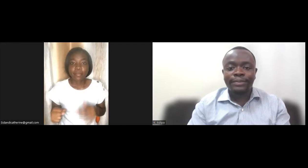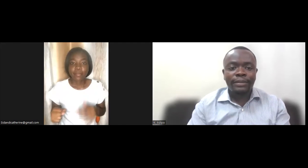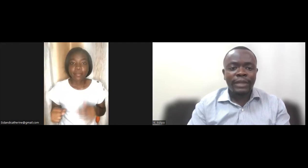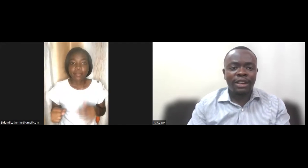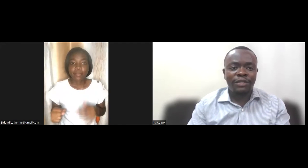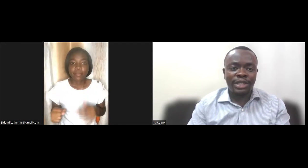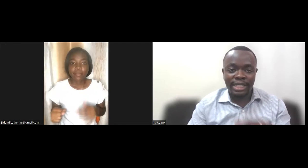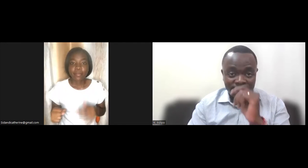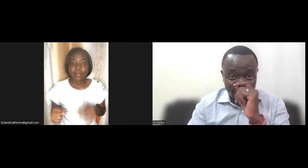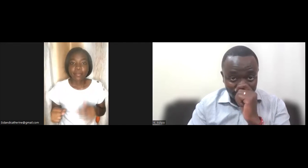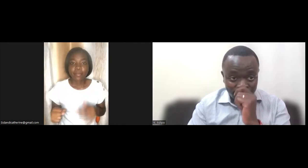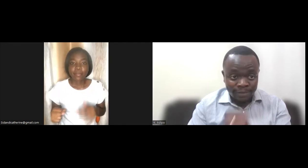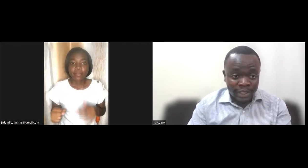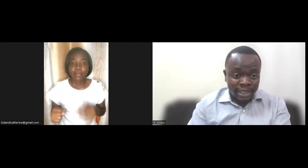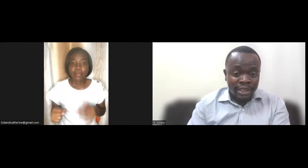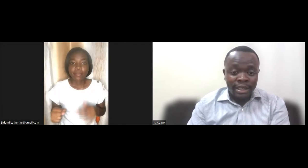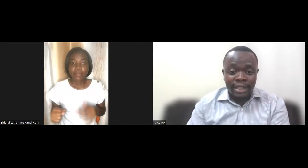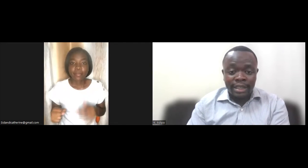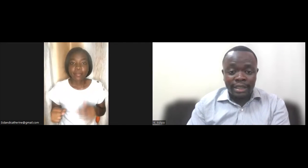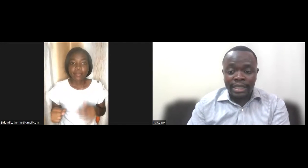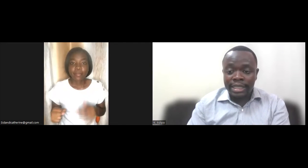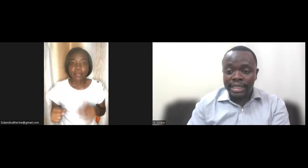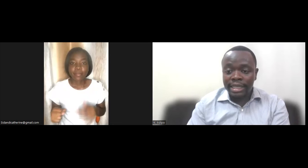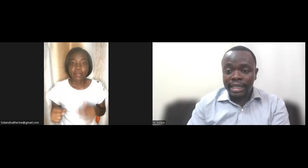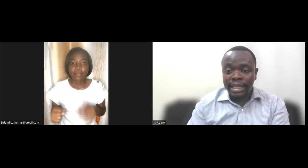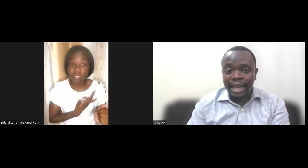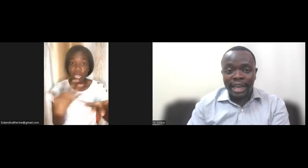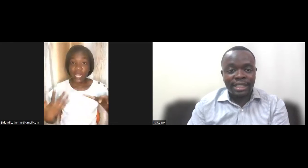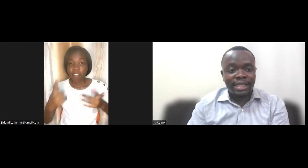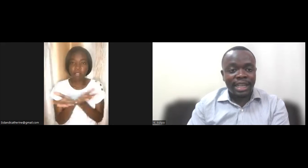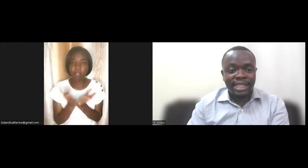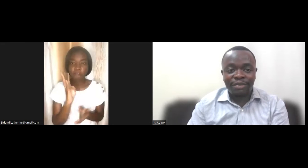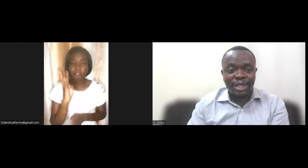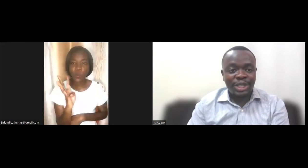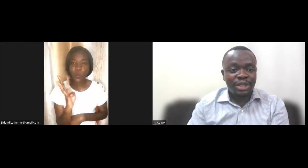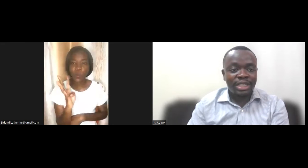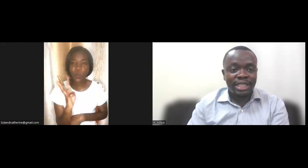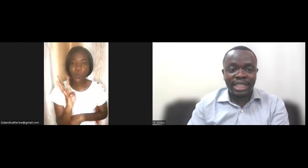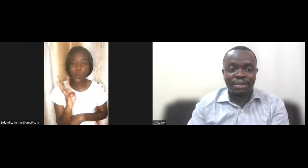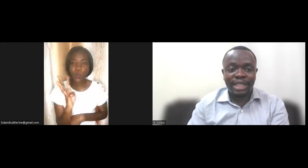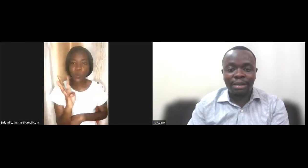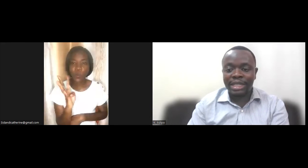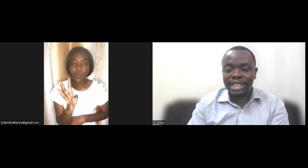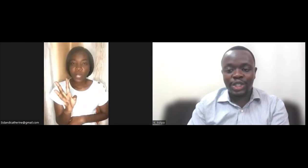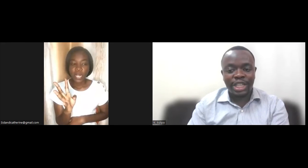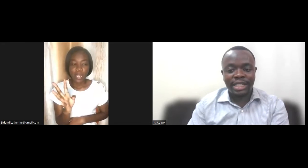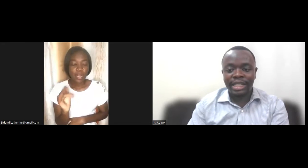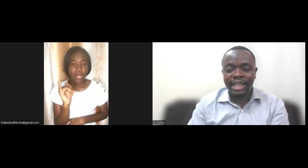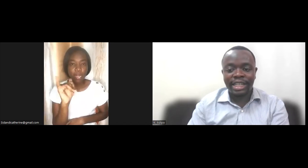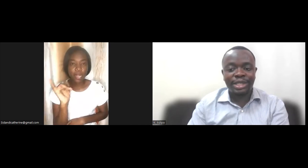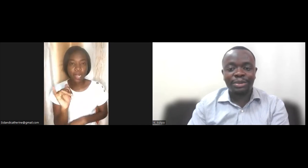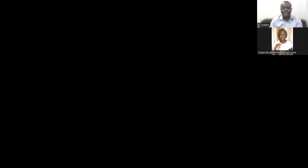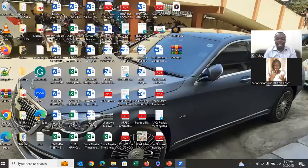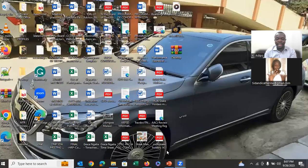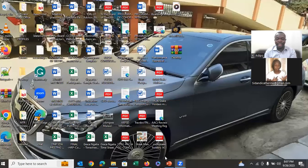partners for the season 4. This, as I've mentioned, it has been an amazing